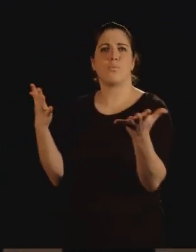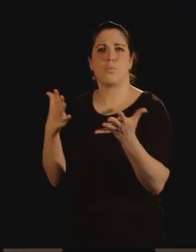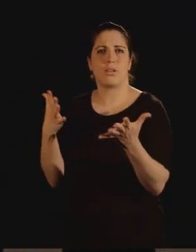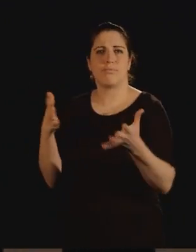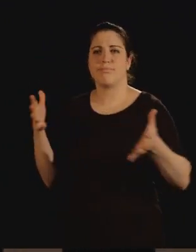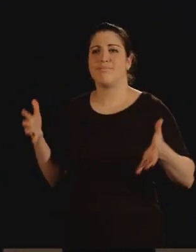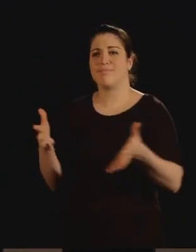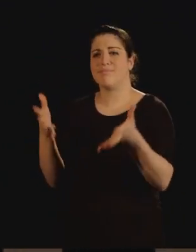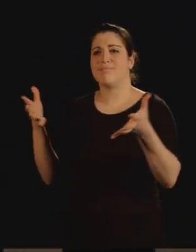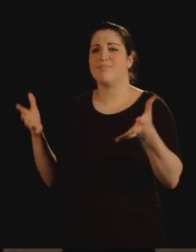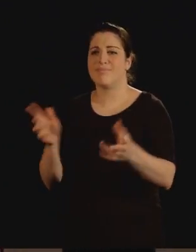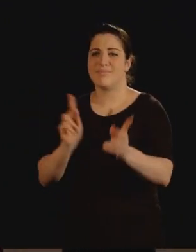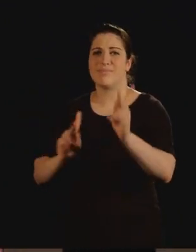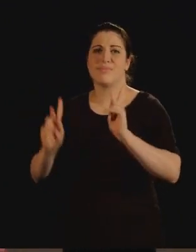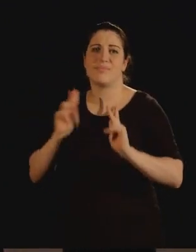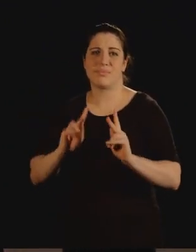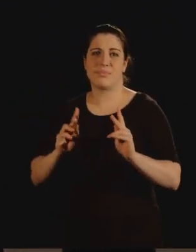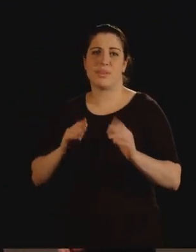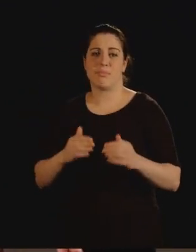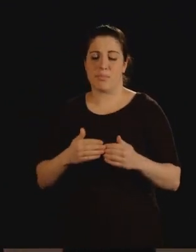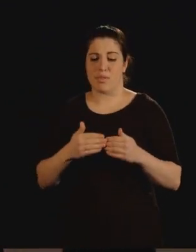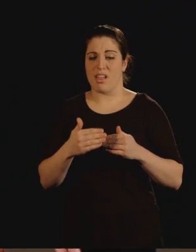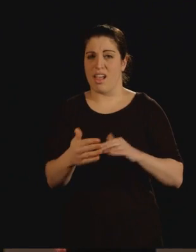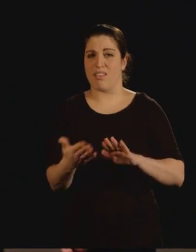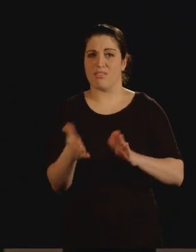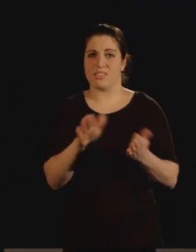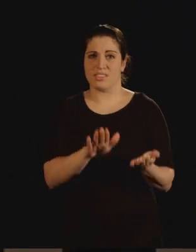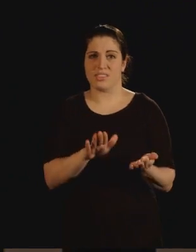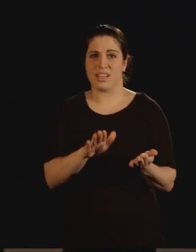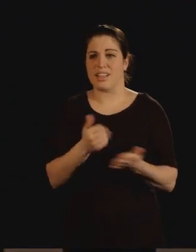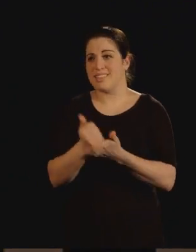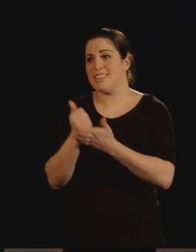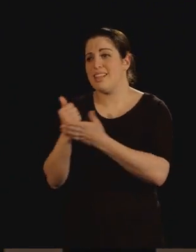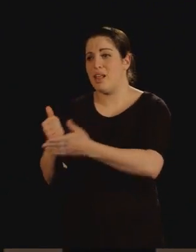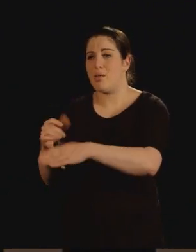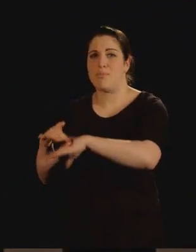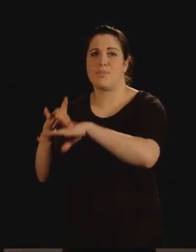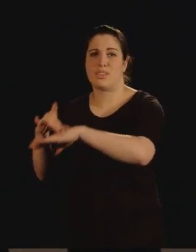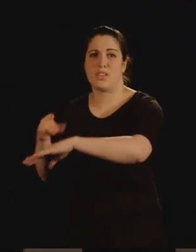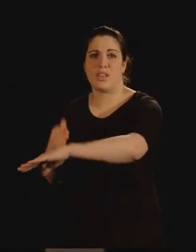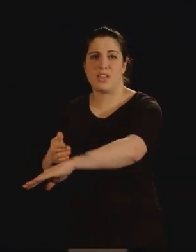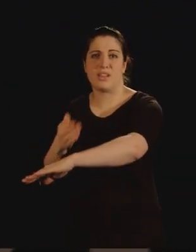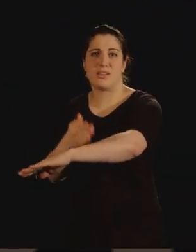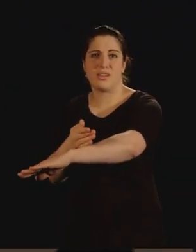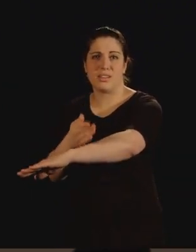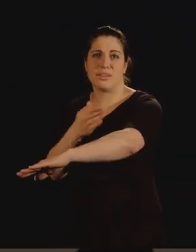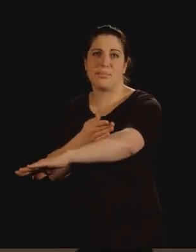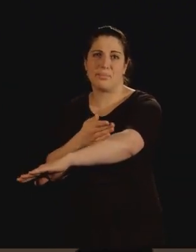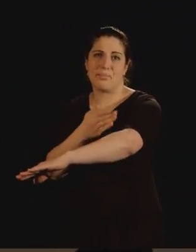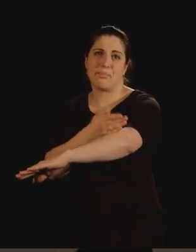of literally going green as their last heroic act of environmental volunteerism.